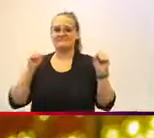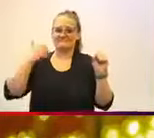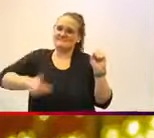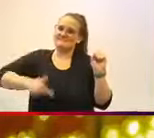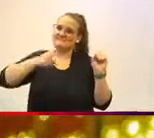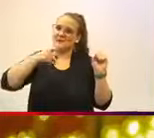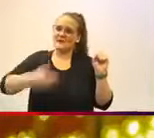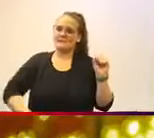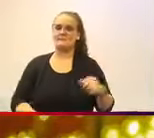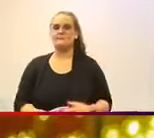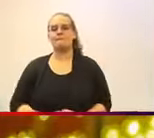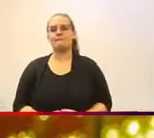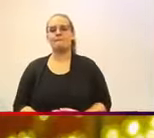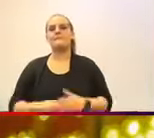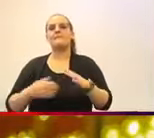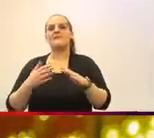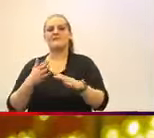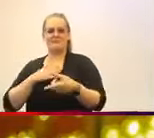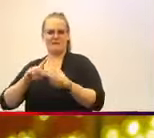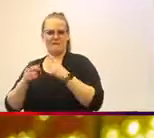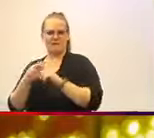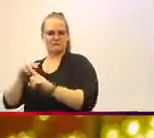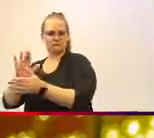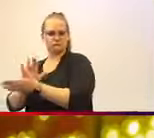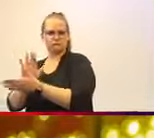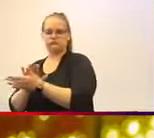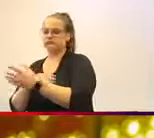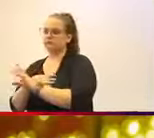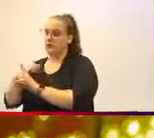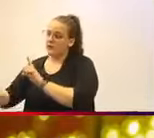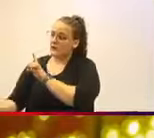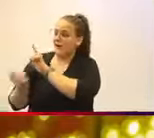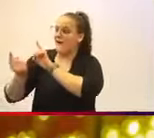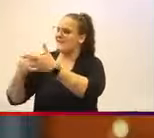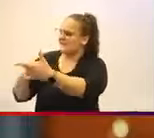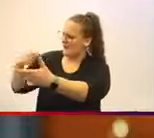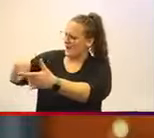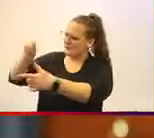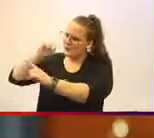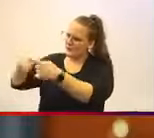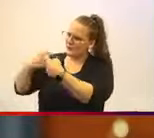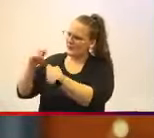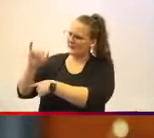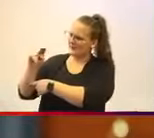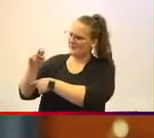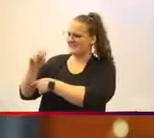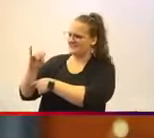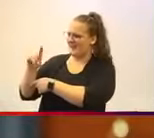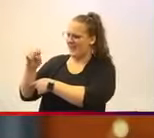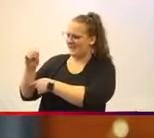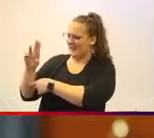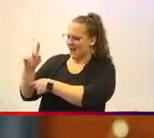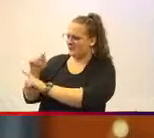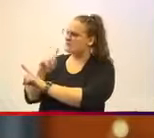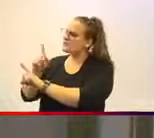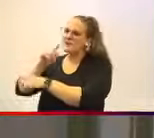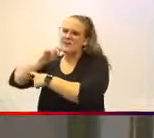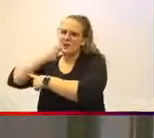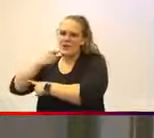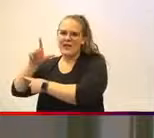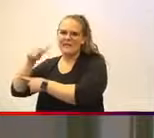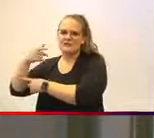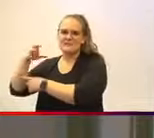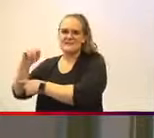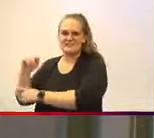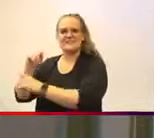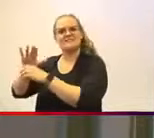here by a friend from school. They came up to me one day, they were like, have you ever heard of Inside Out? It's a really cool LGBT space. And I was like, cool. And so